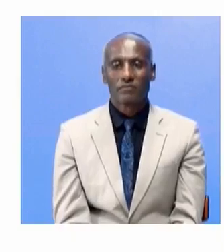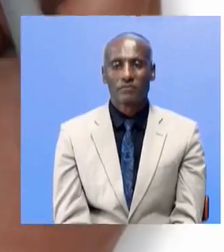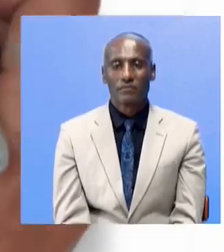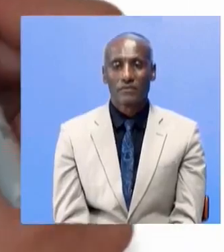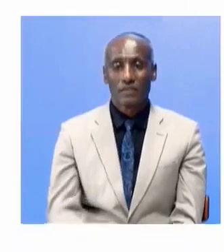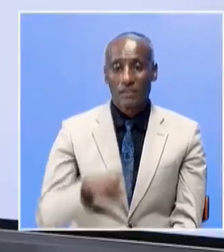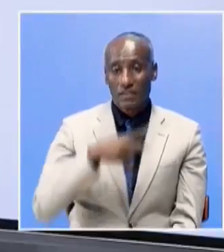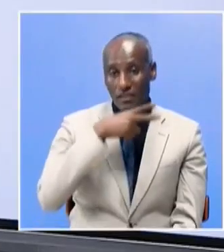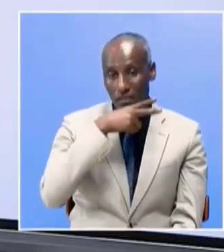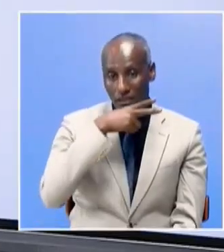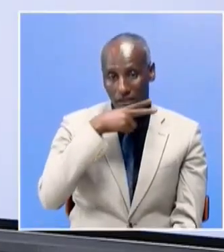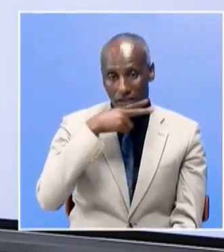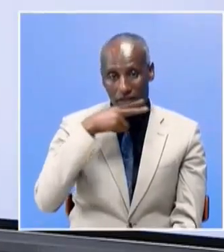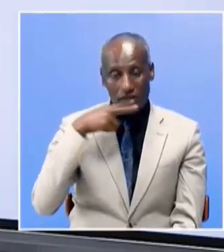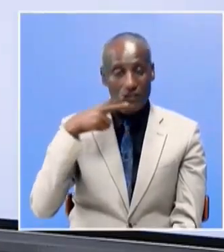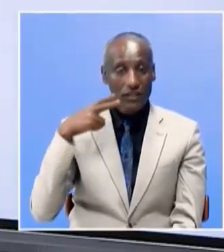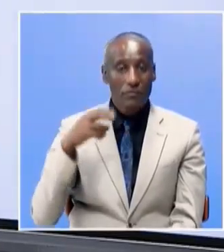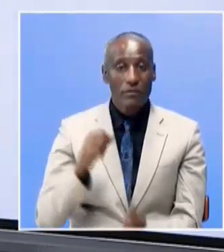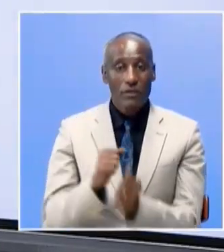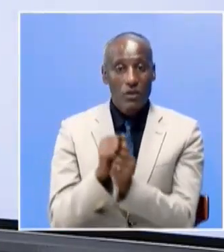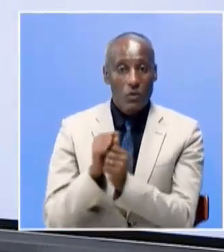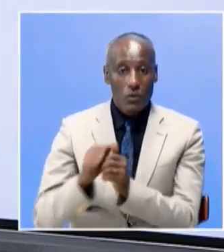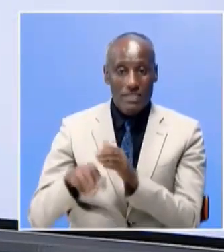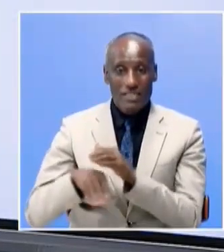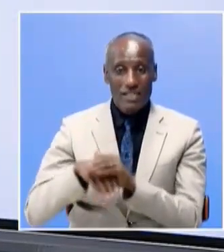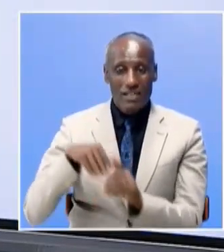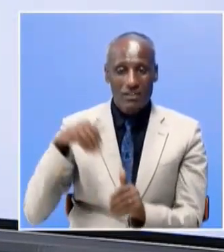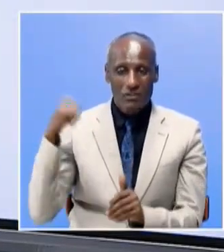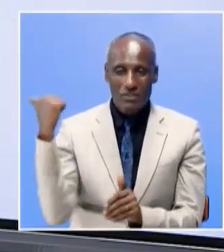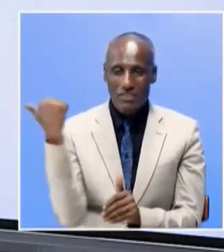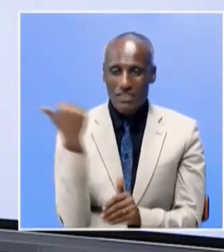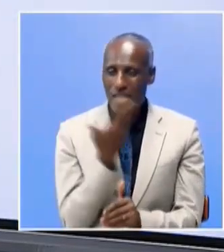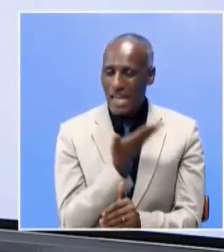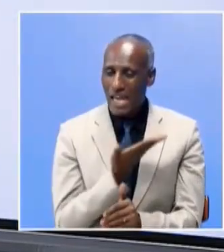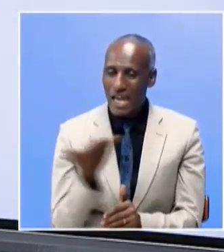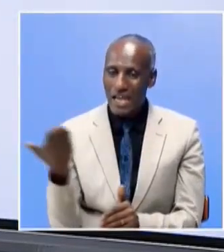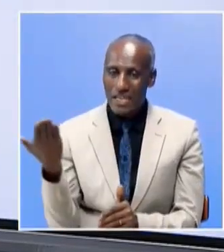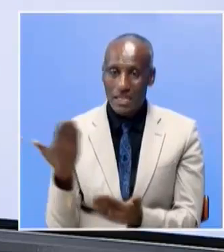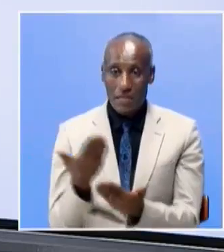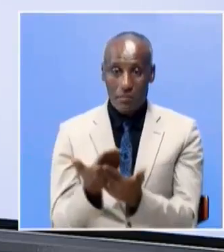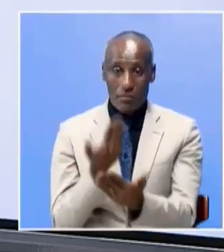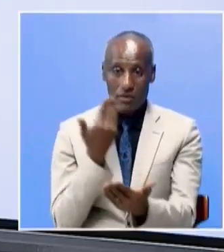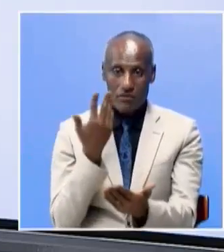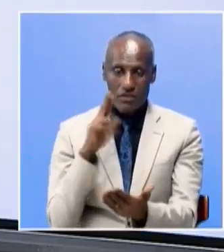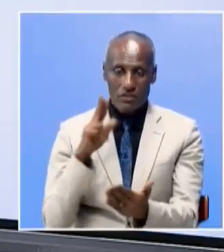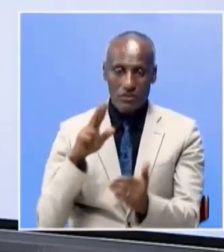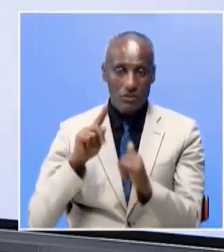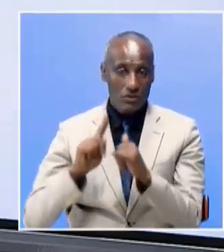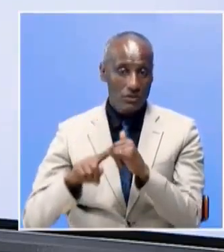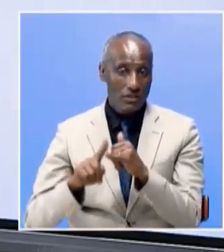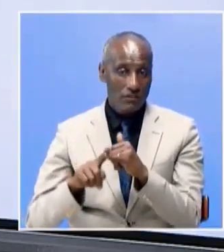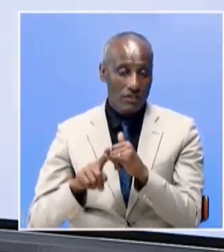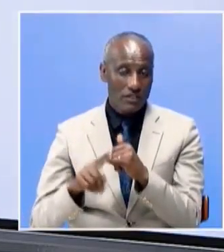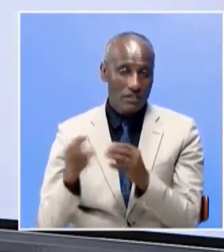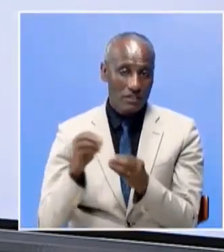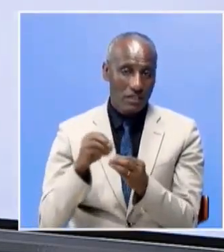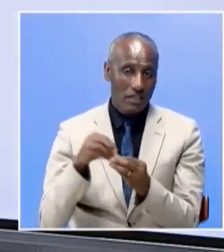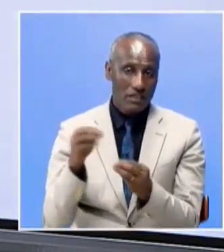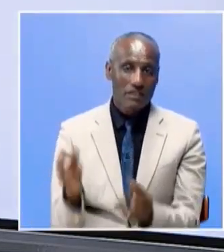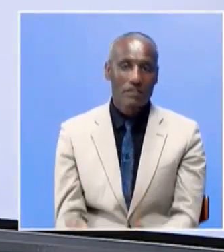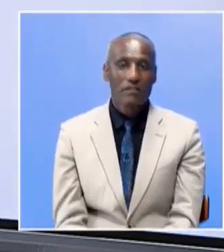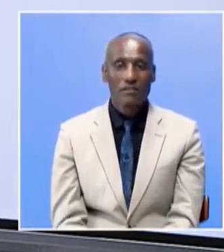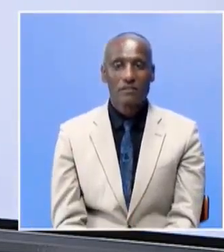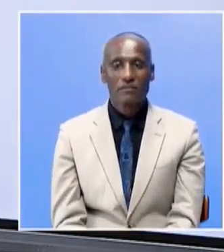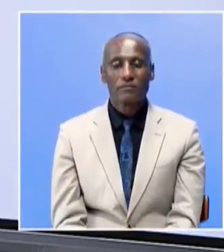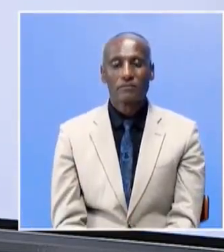verb without any prefix and suffixes. Clear? Then you can add the